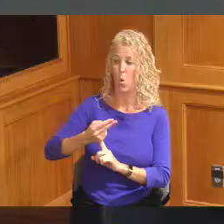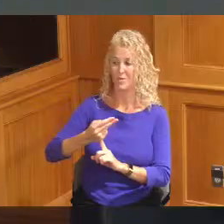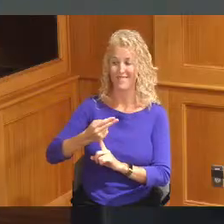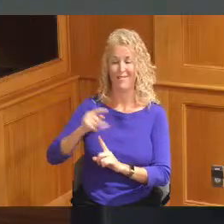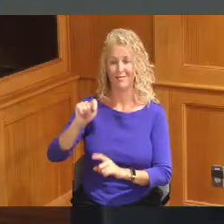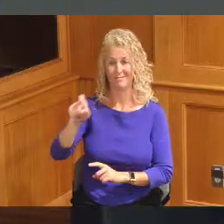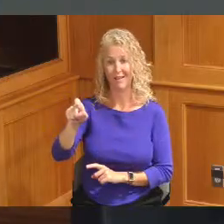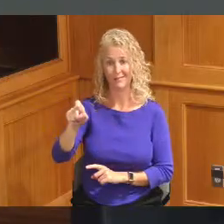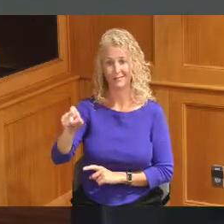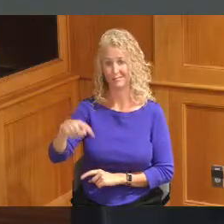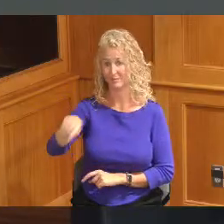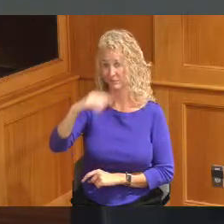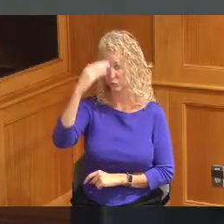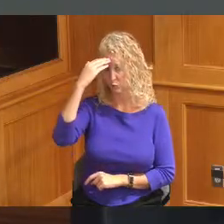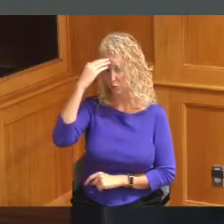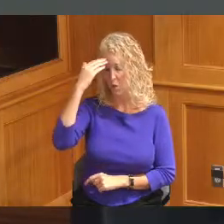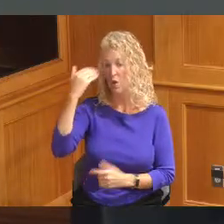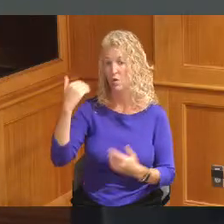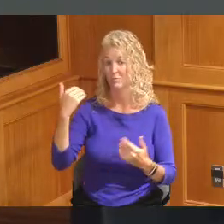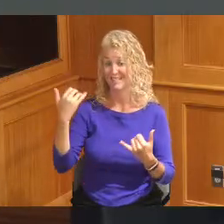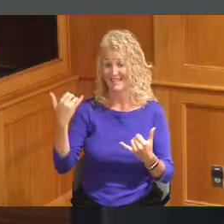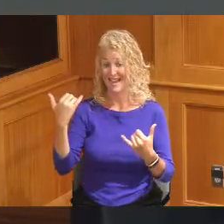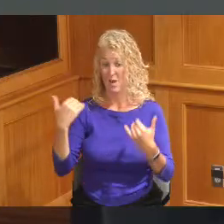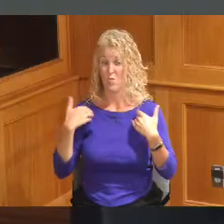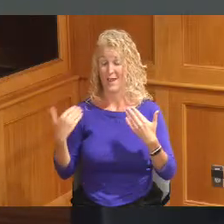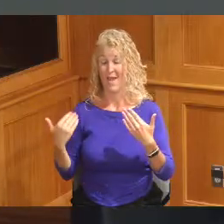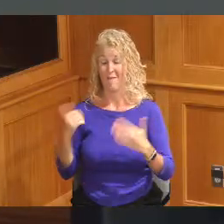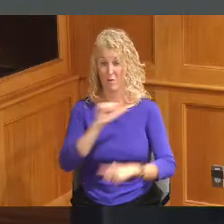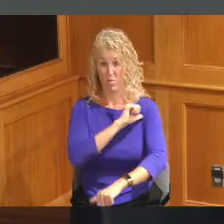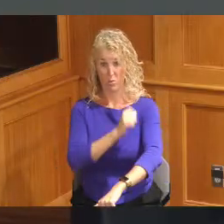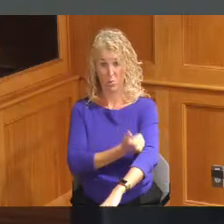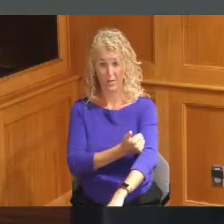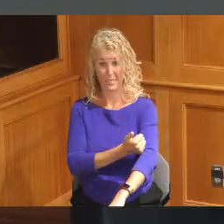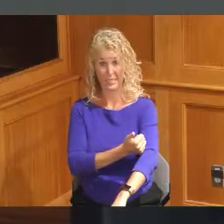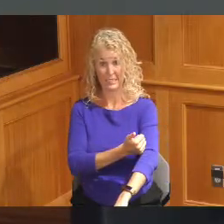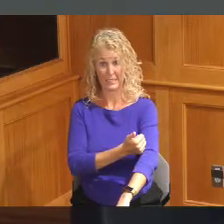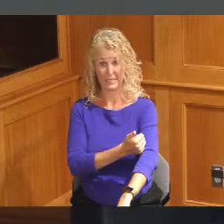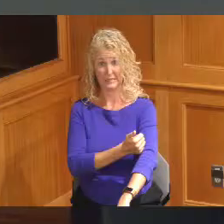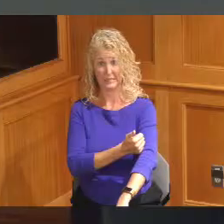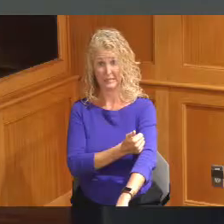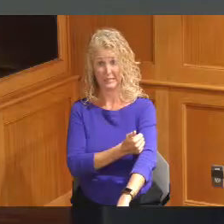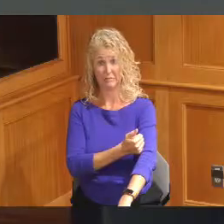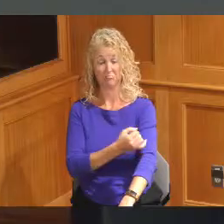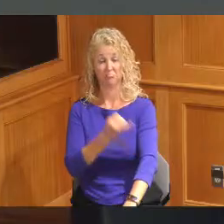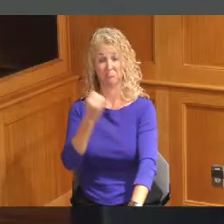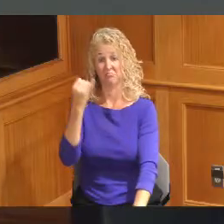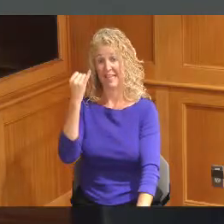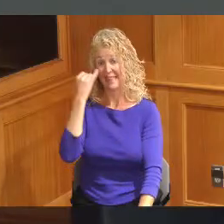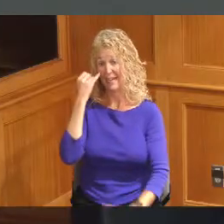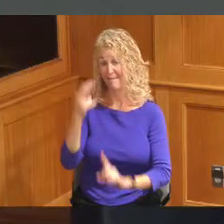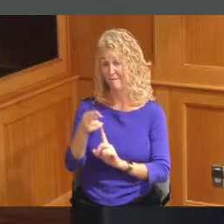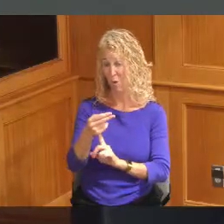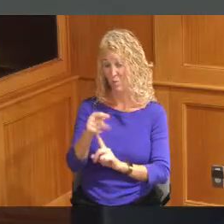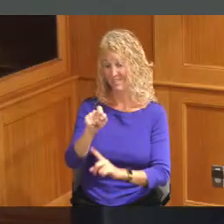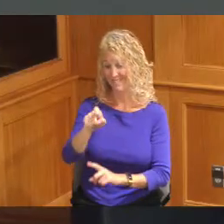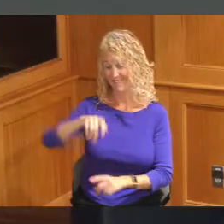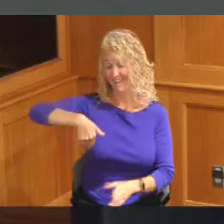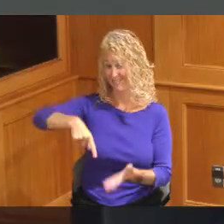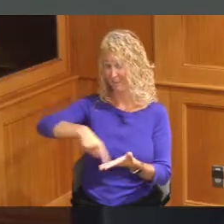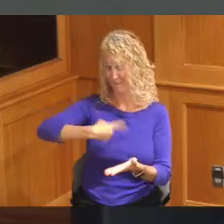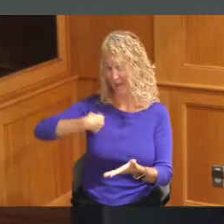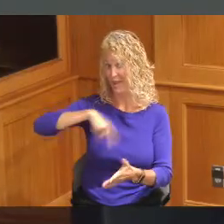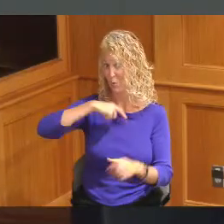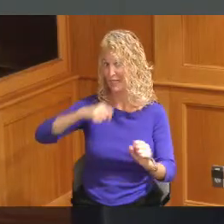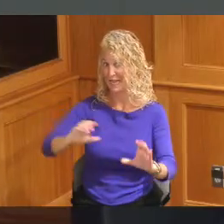As the board is aware, we have new authority under the Ohio Revised Code to certify delinquent lodging taxes